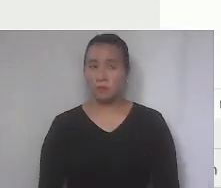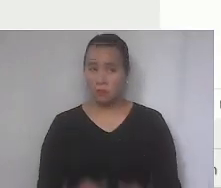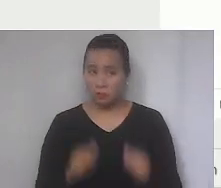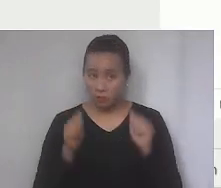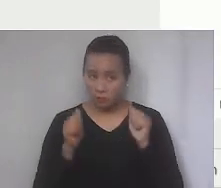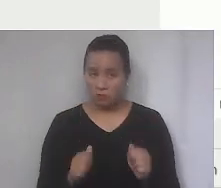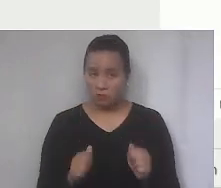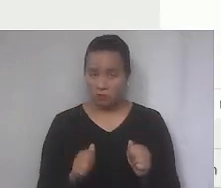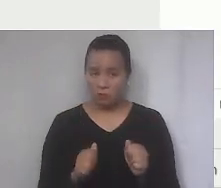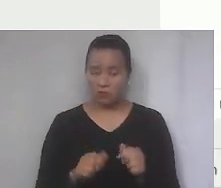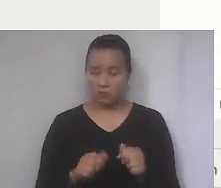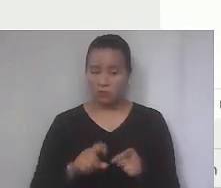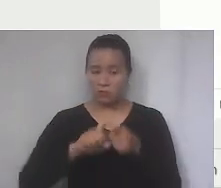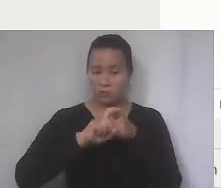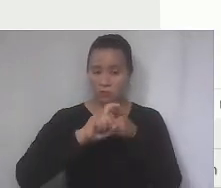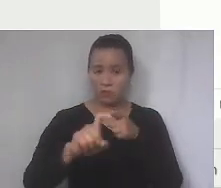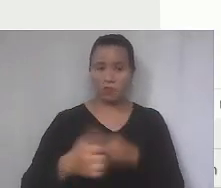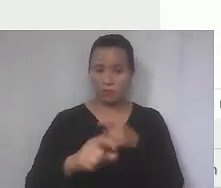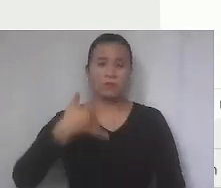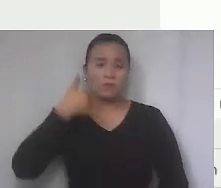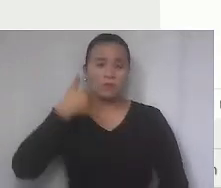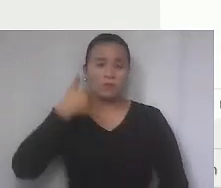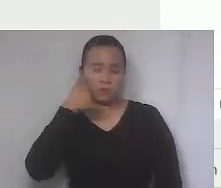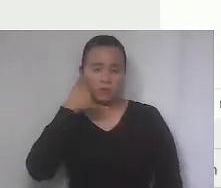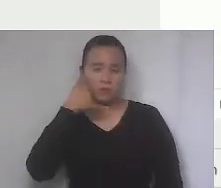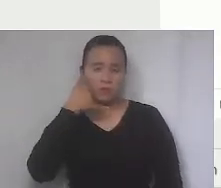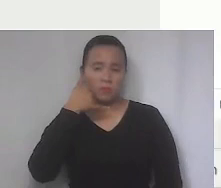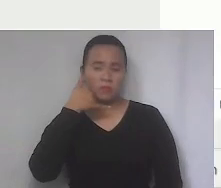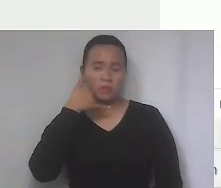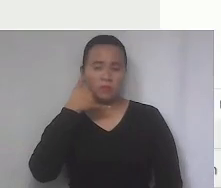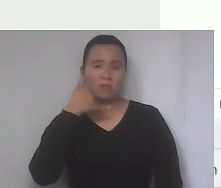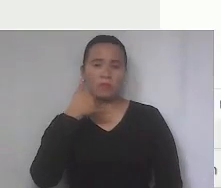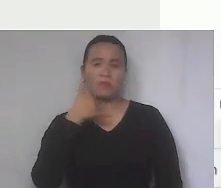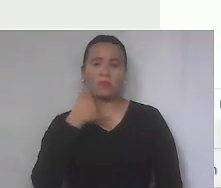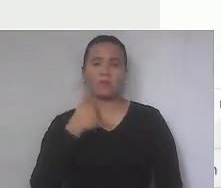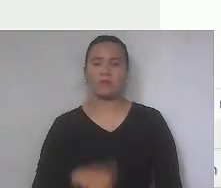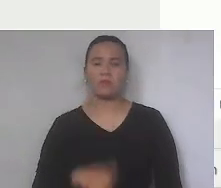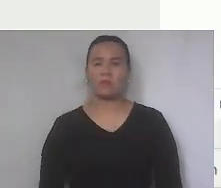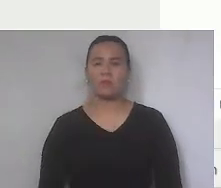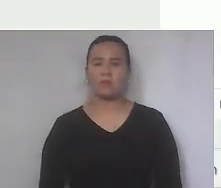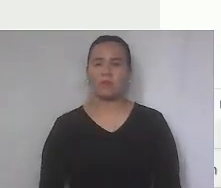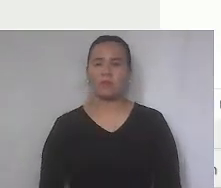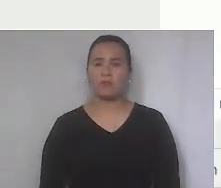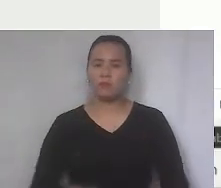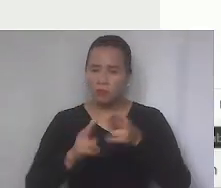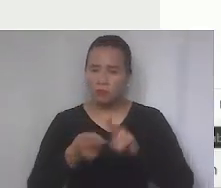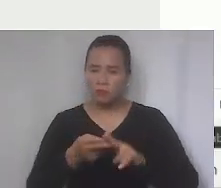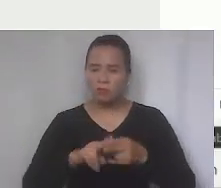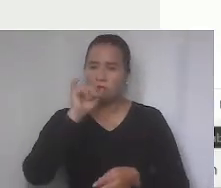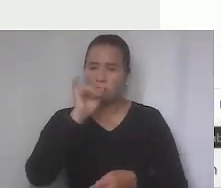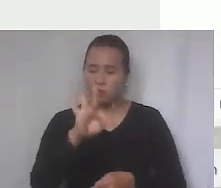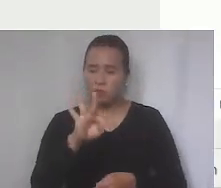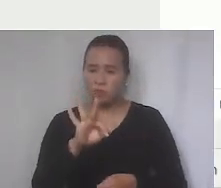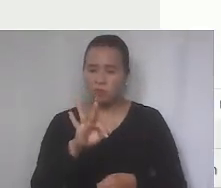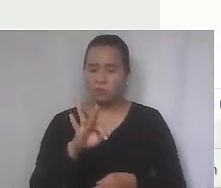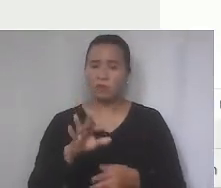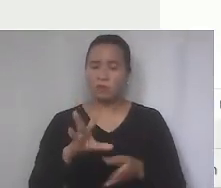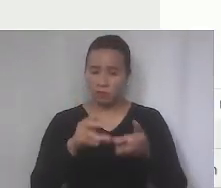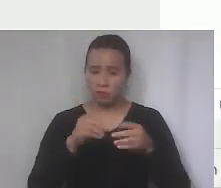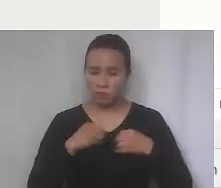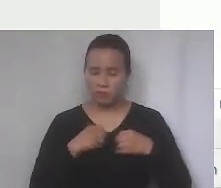or itawag sa atin ang verification code. Kapag natanggap natin ang verification code, itatype natin sa field sa